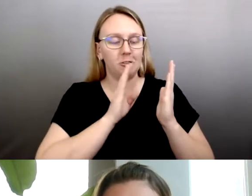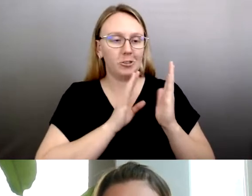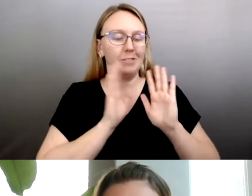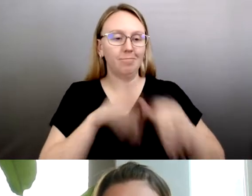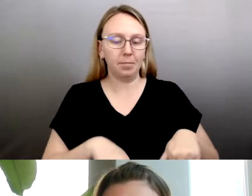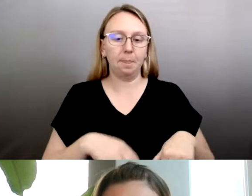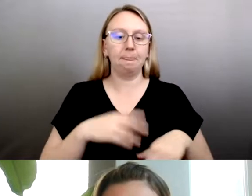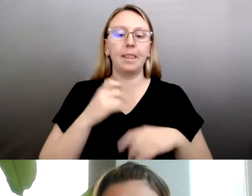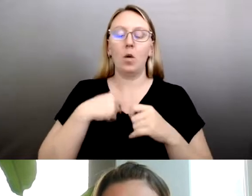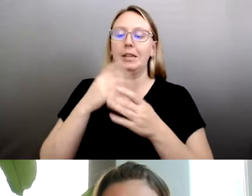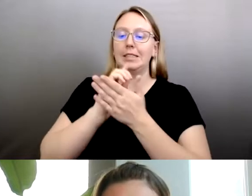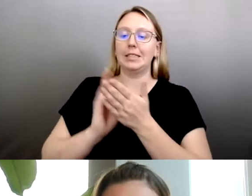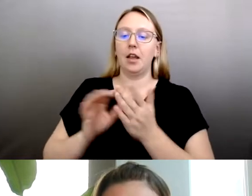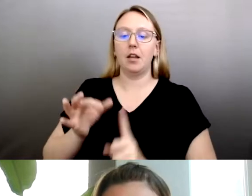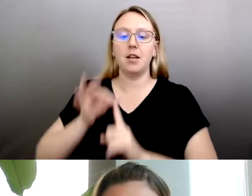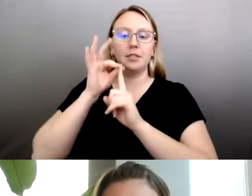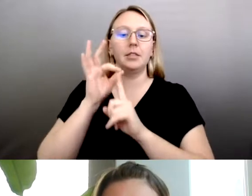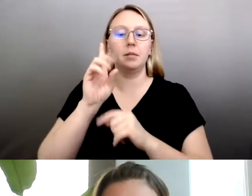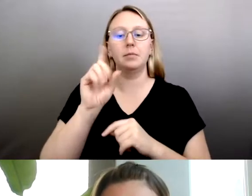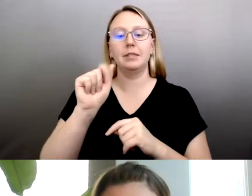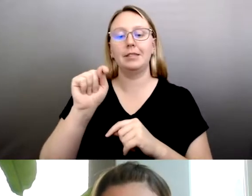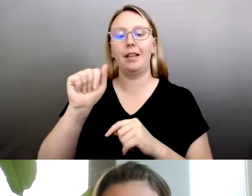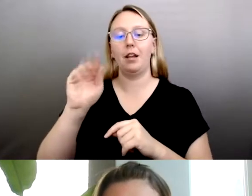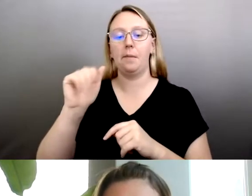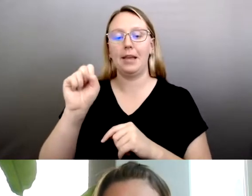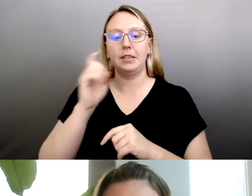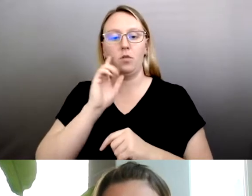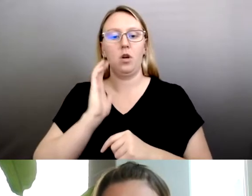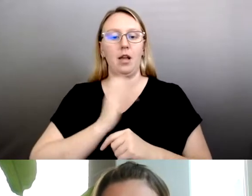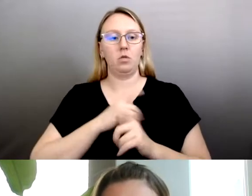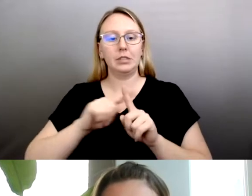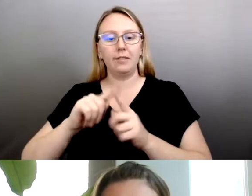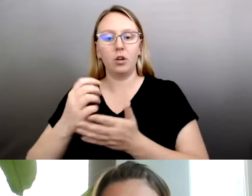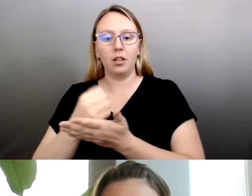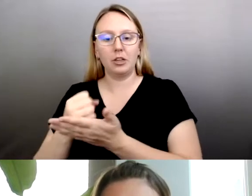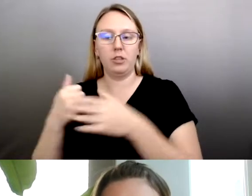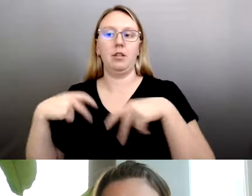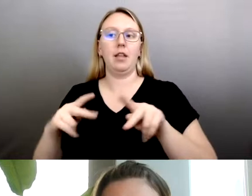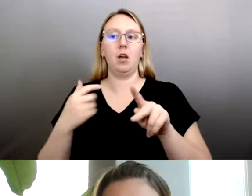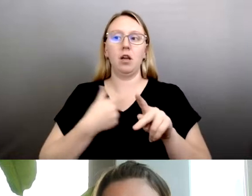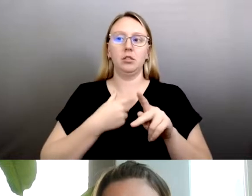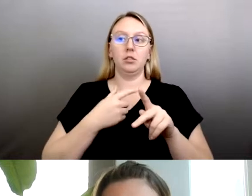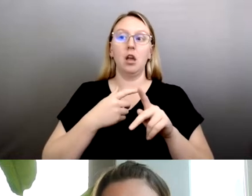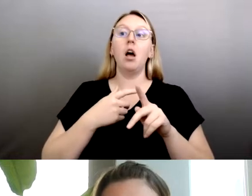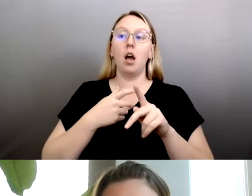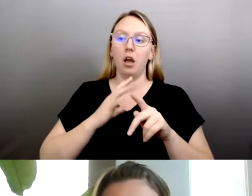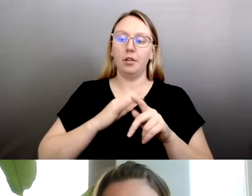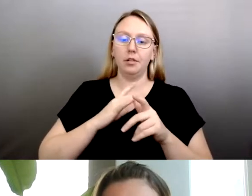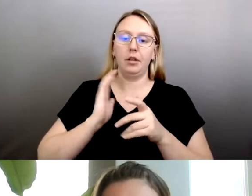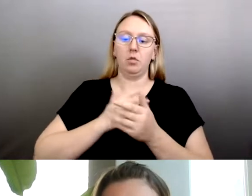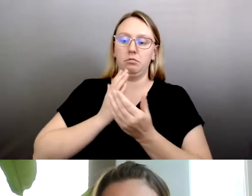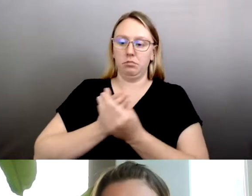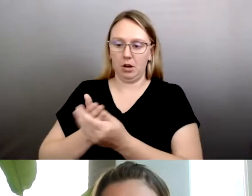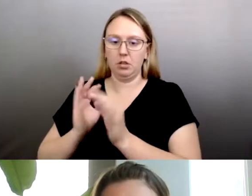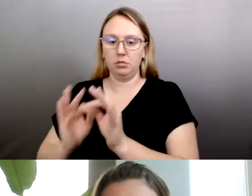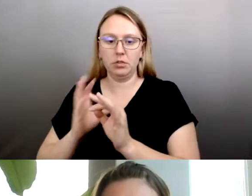custom databases for our different collections. And this really allowed us to kind of pick up on our research and our cataloging. And so for